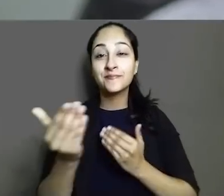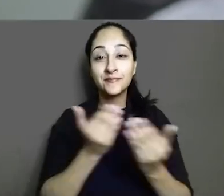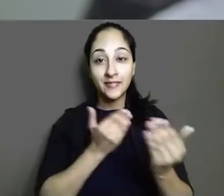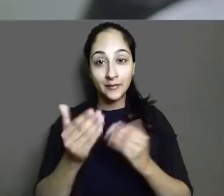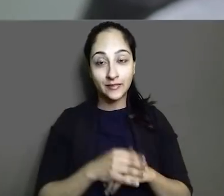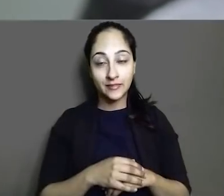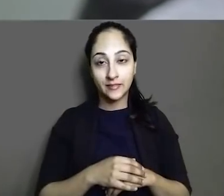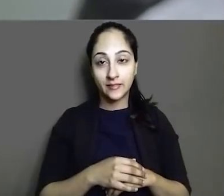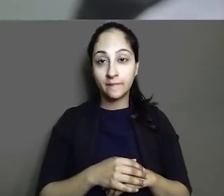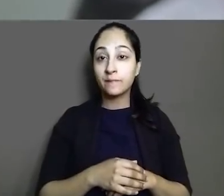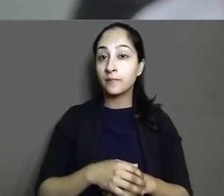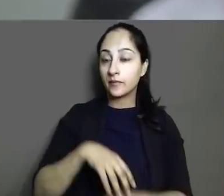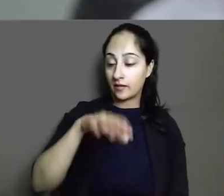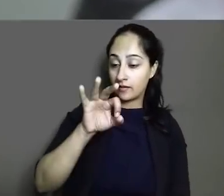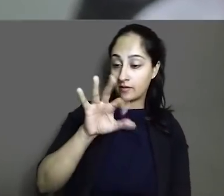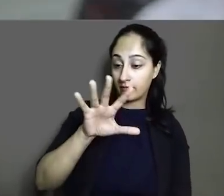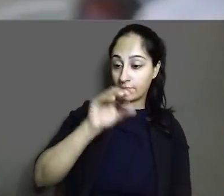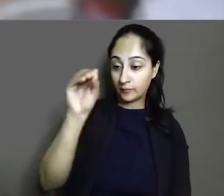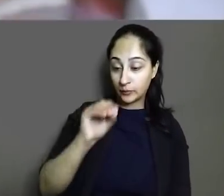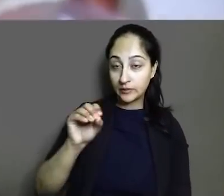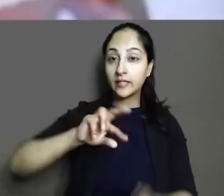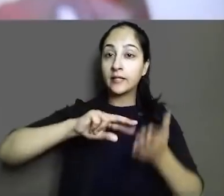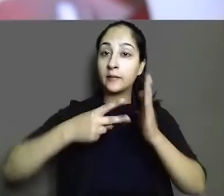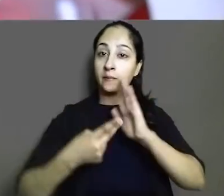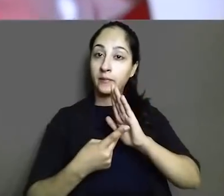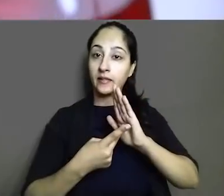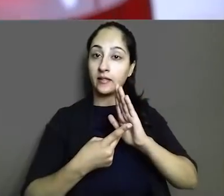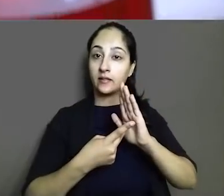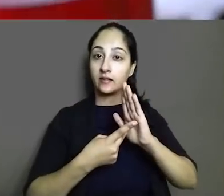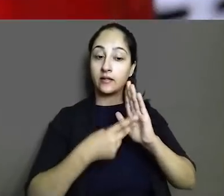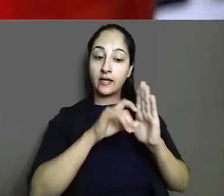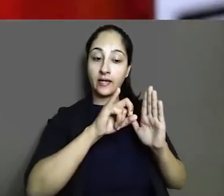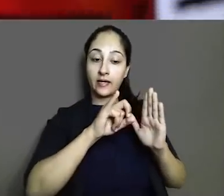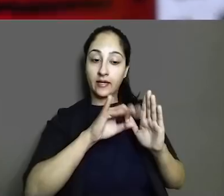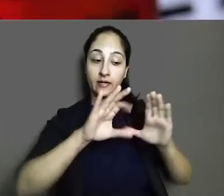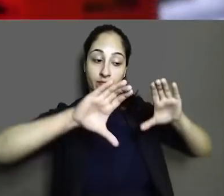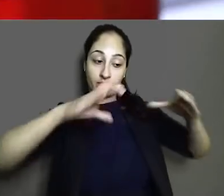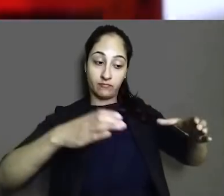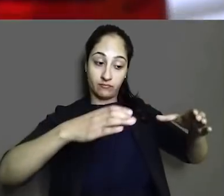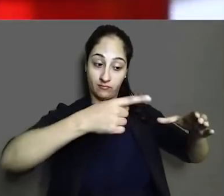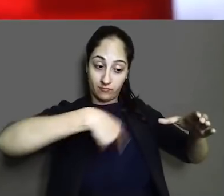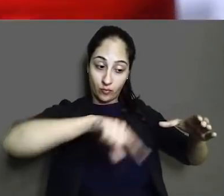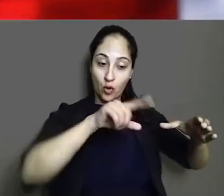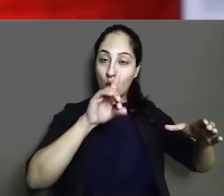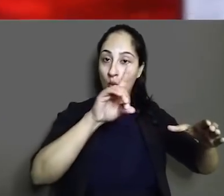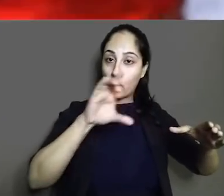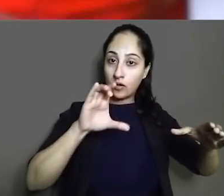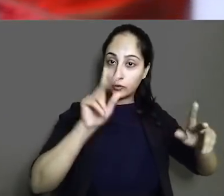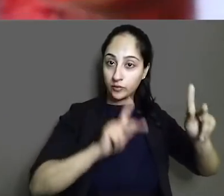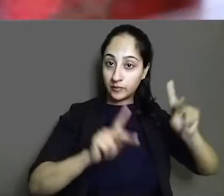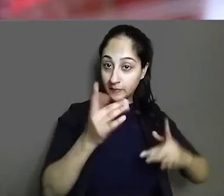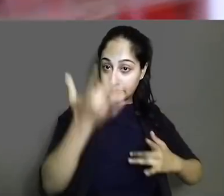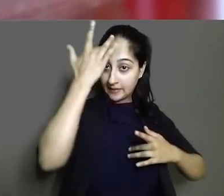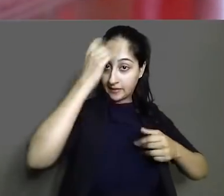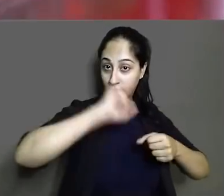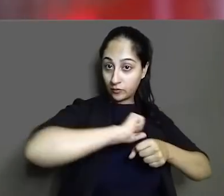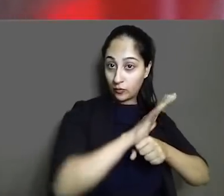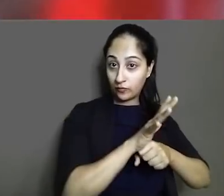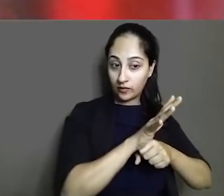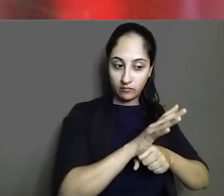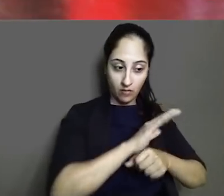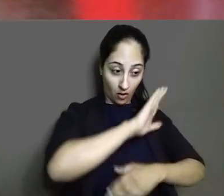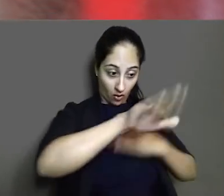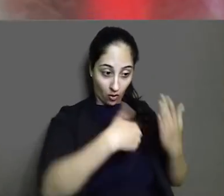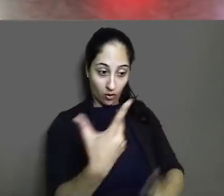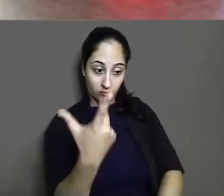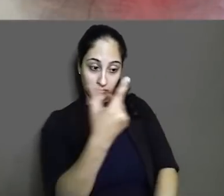high. Now, another advantage of the mRNA vaccines is that they're easy to make, which is why they were first out of the gate. And this